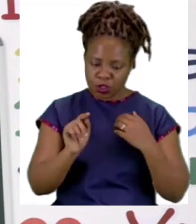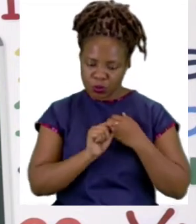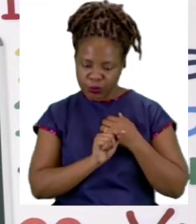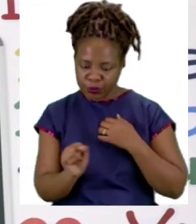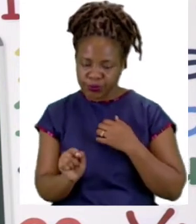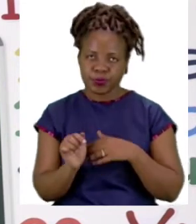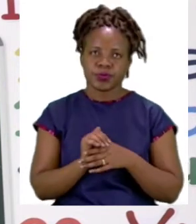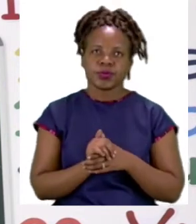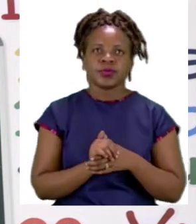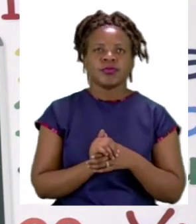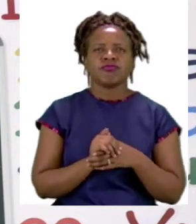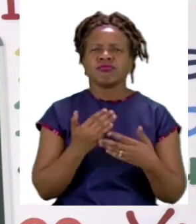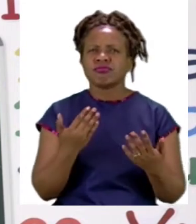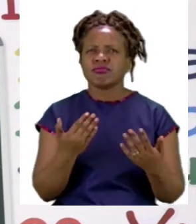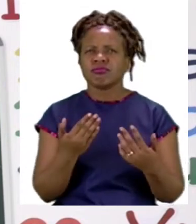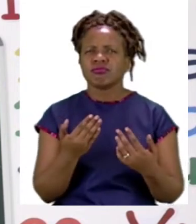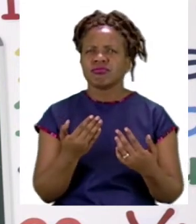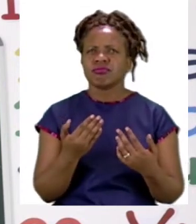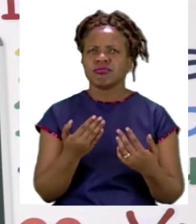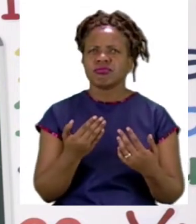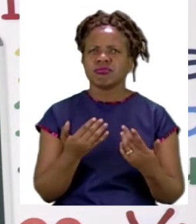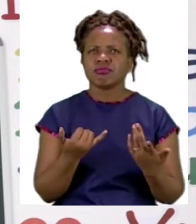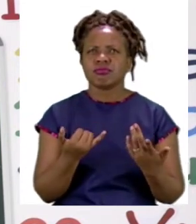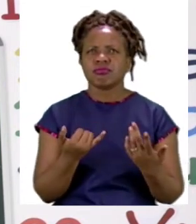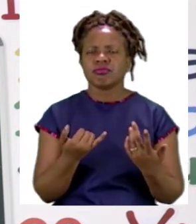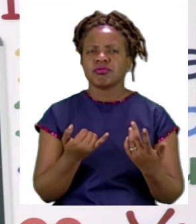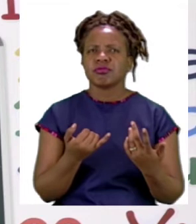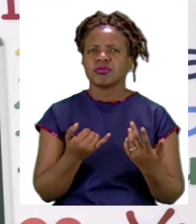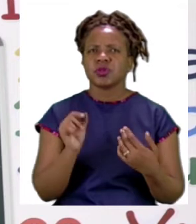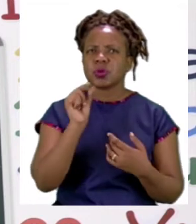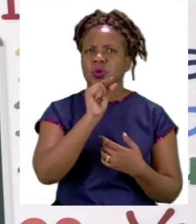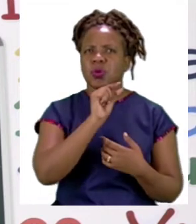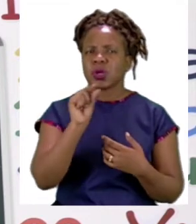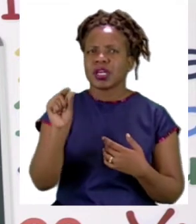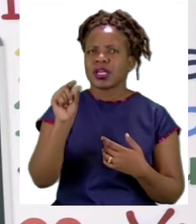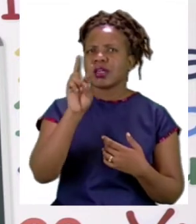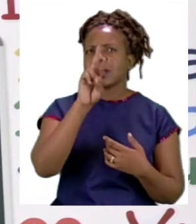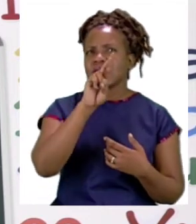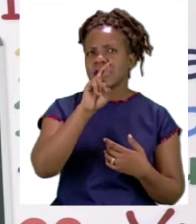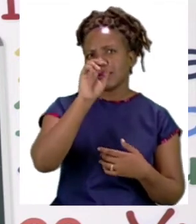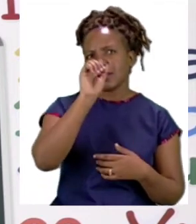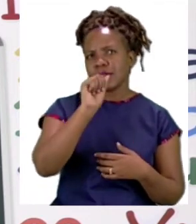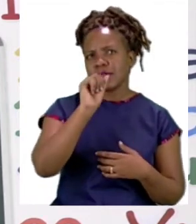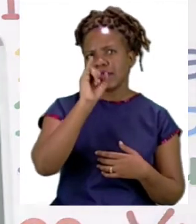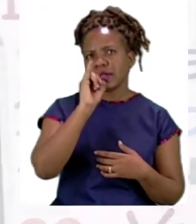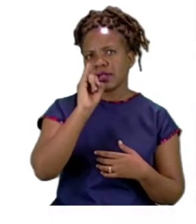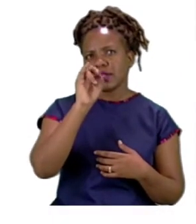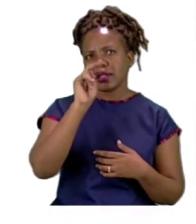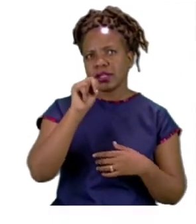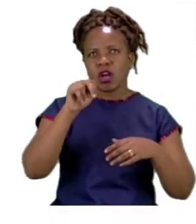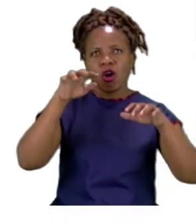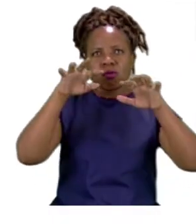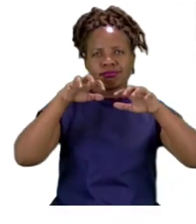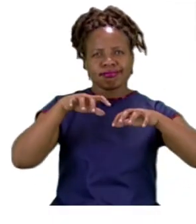now look for the word rain. Let's take a look in your exercise. Now, where you